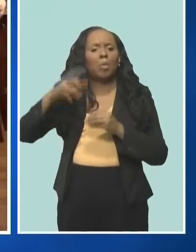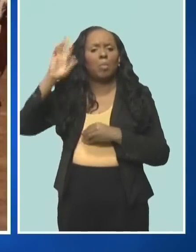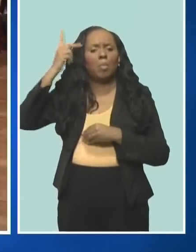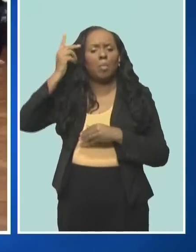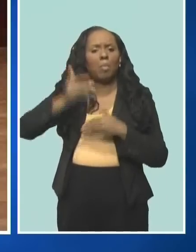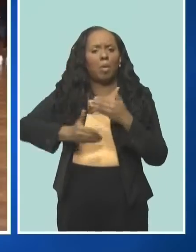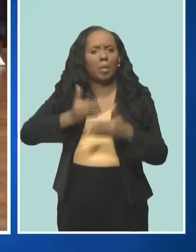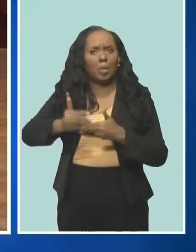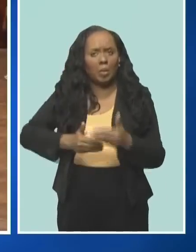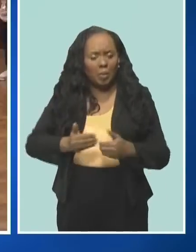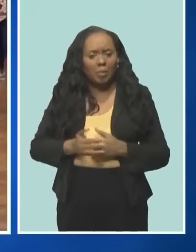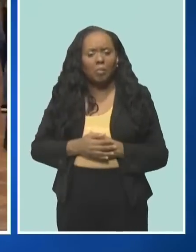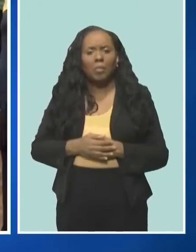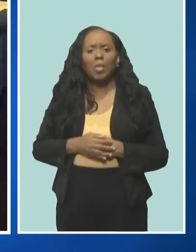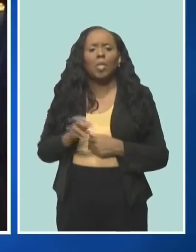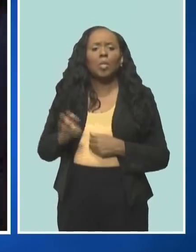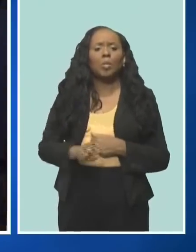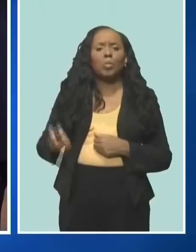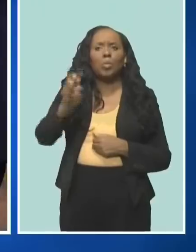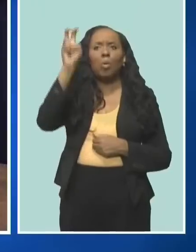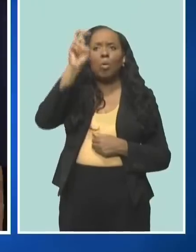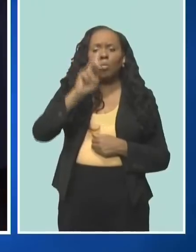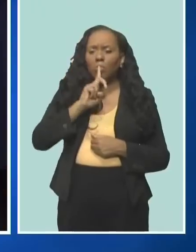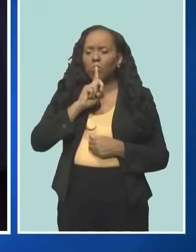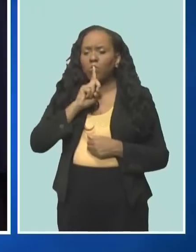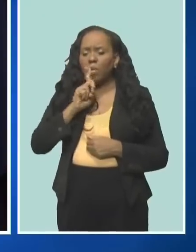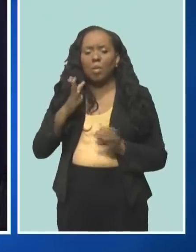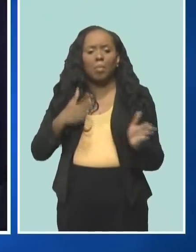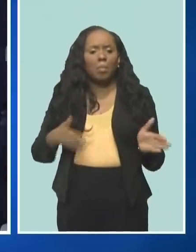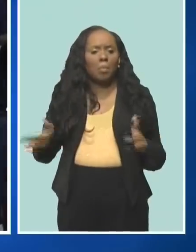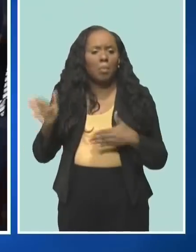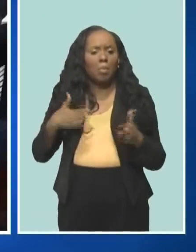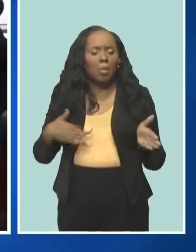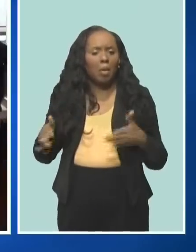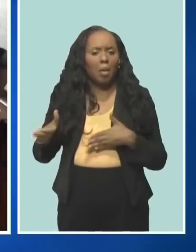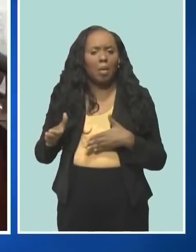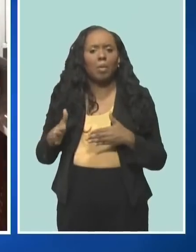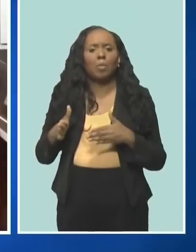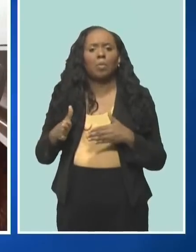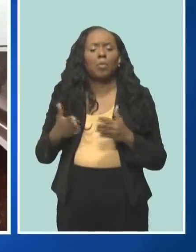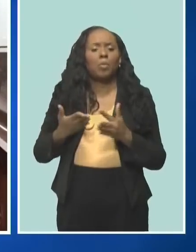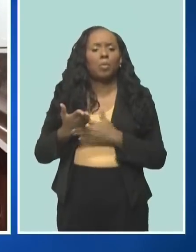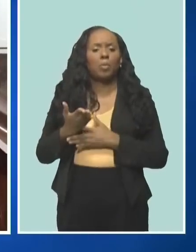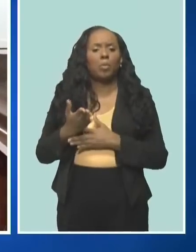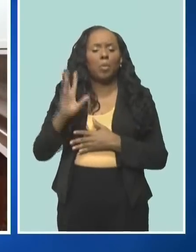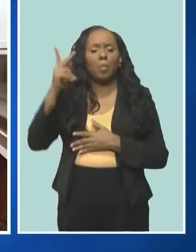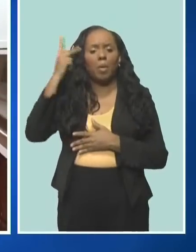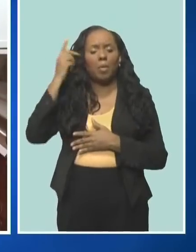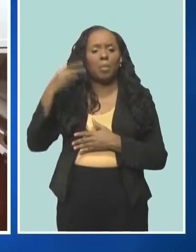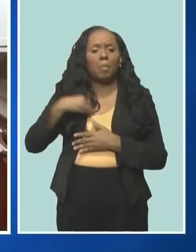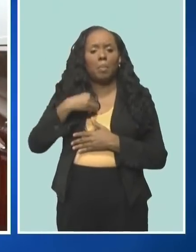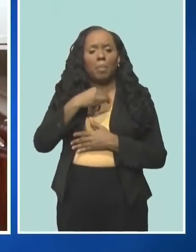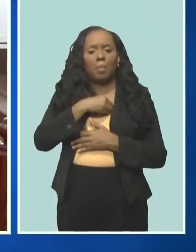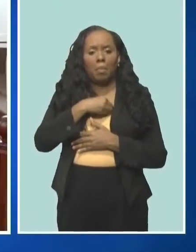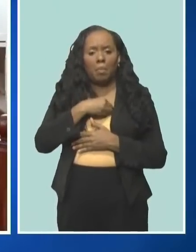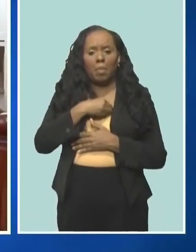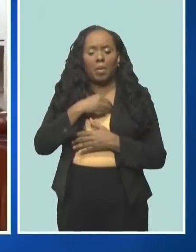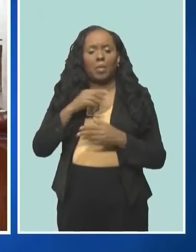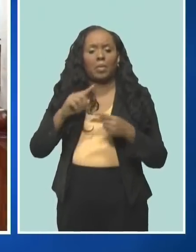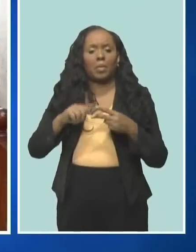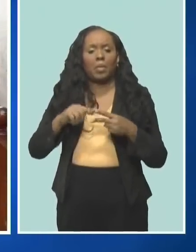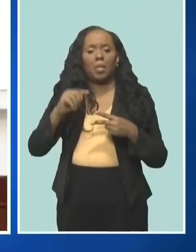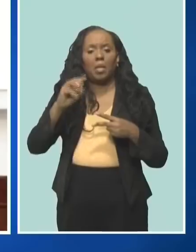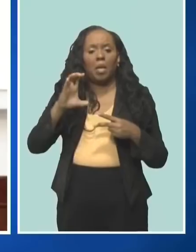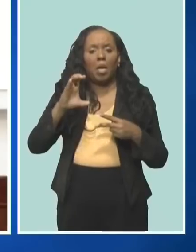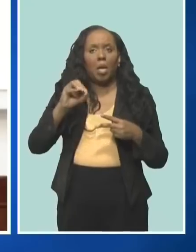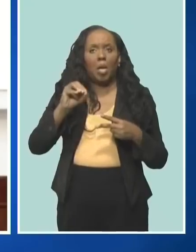tour, which has been ongoing for some time, was organized by members of Parliament Edmund Hinkson and Colin Jordan.